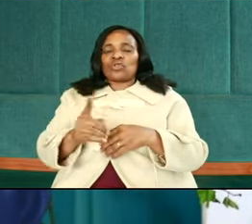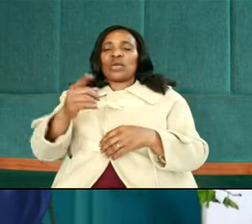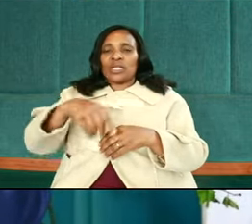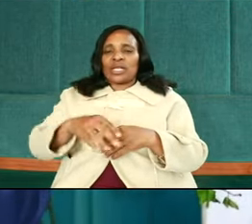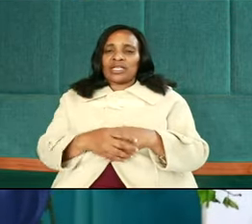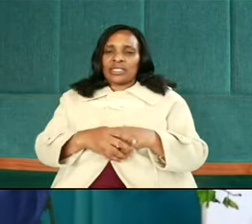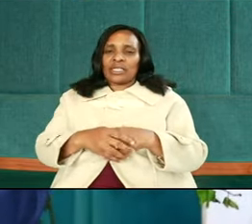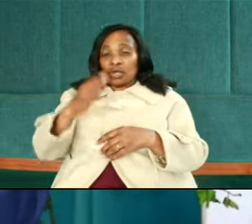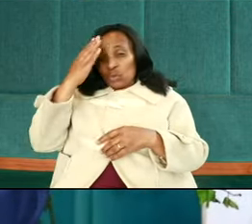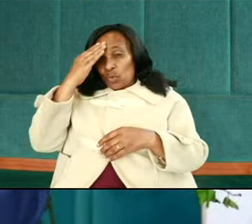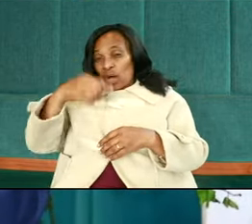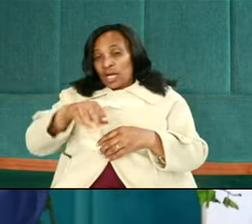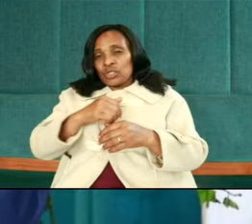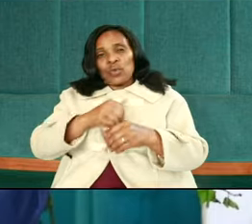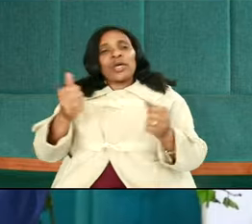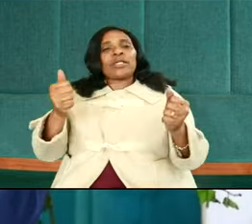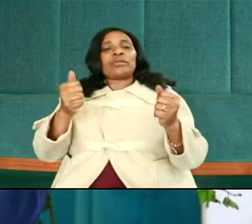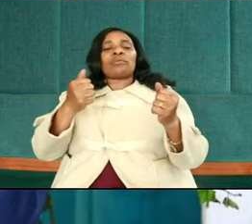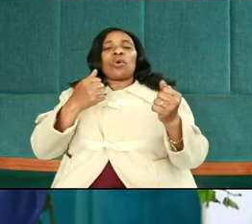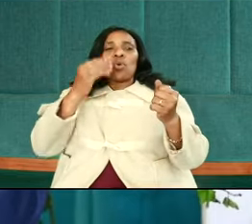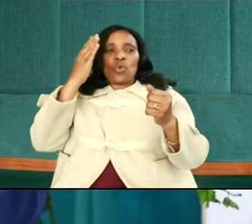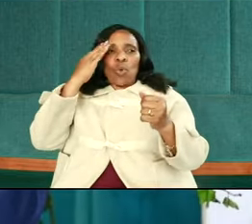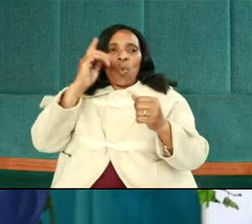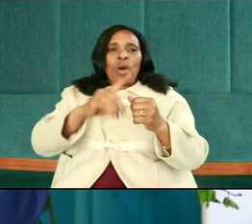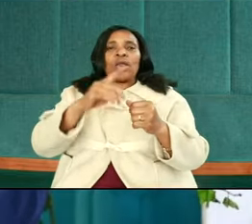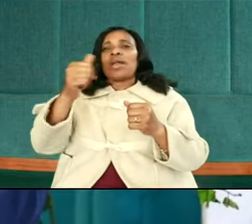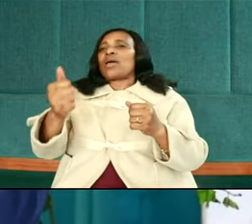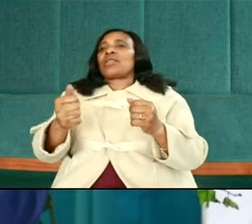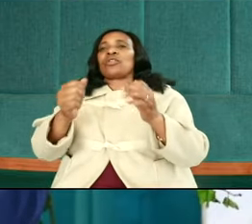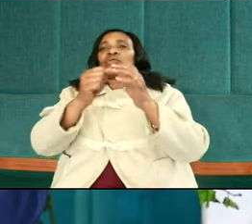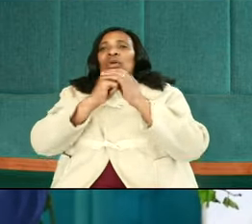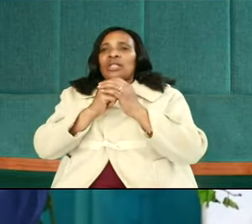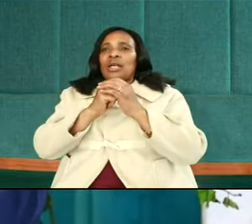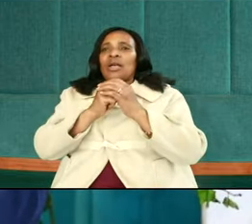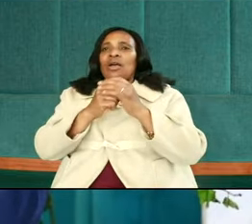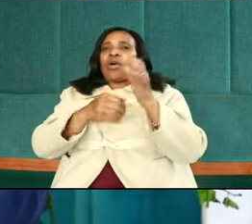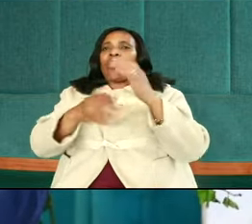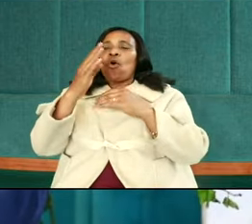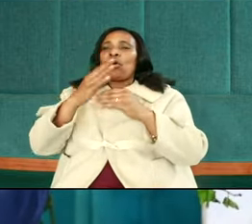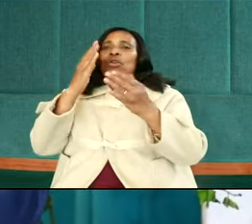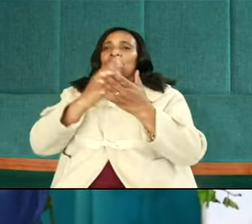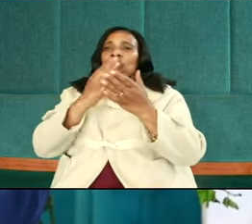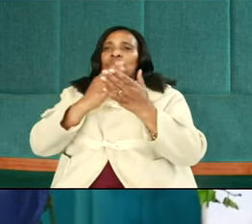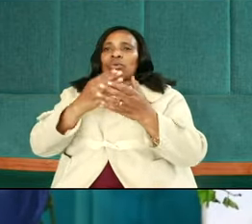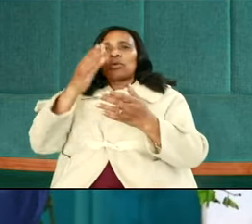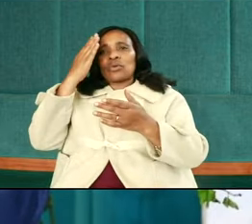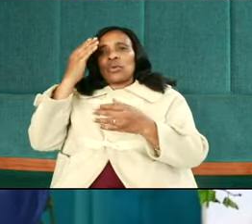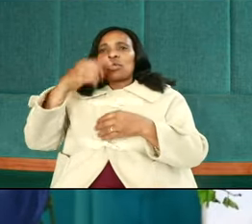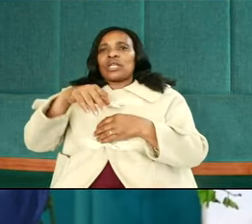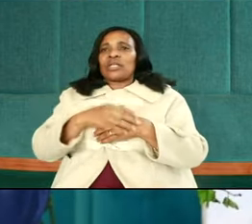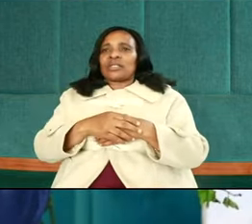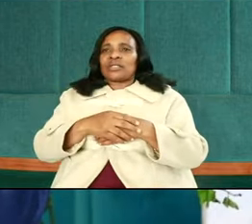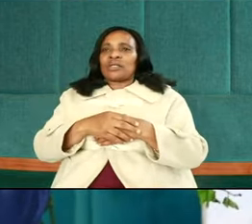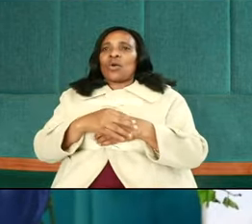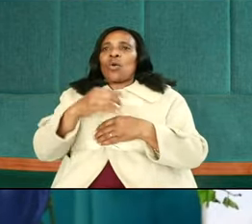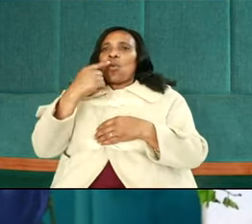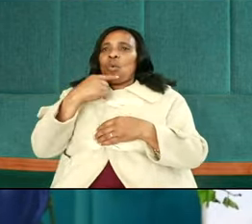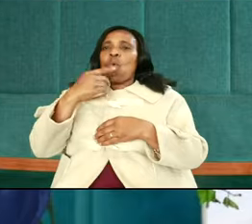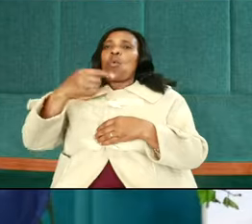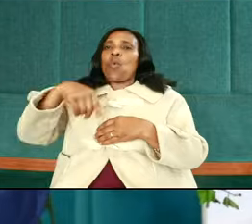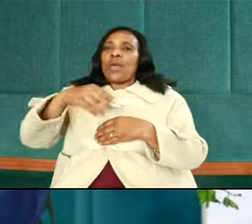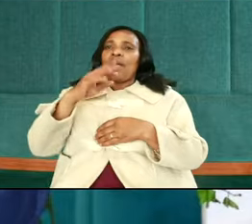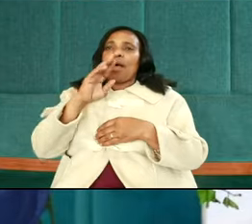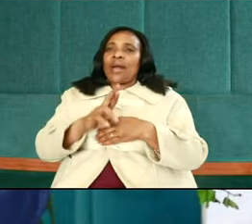that anatujua, natunajuana, natuko pamoja. God really knows us. He really knows who we